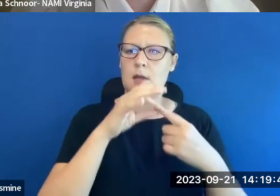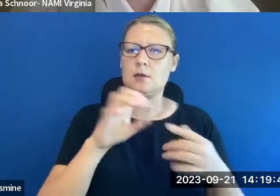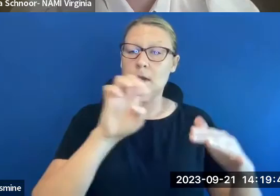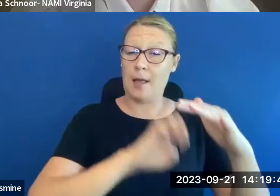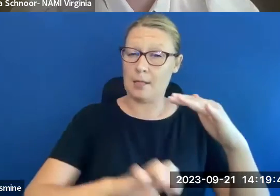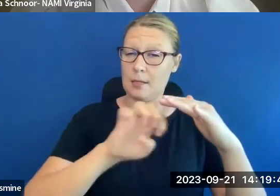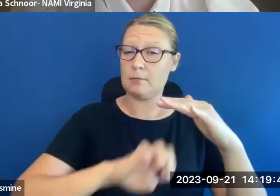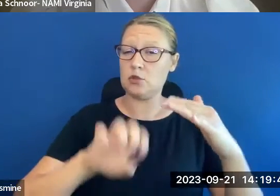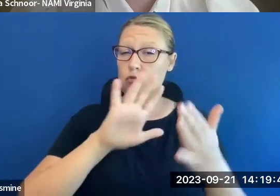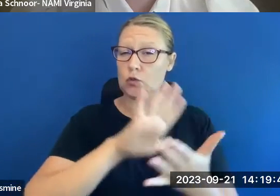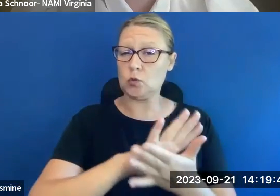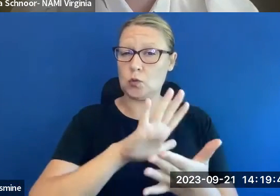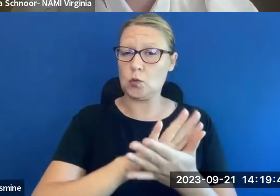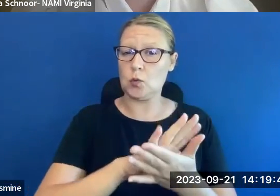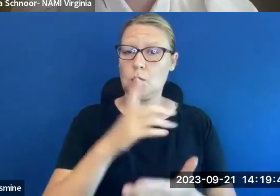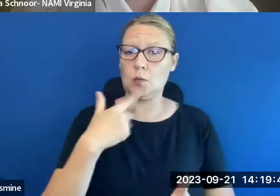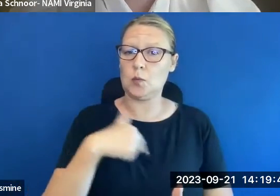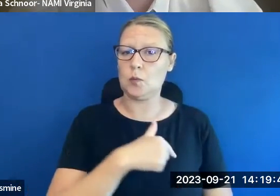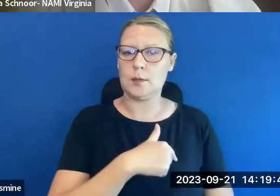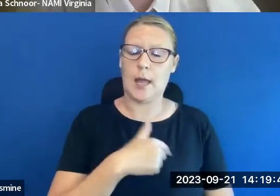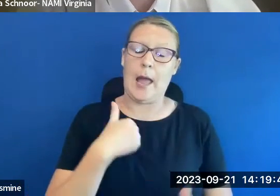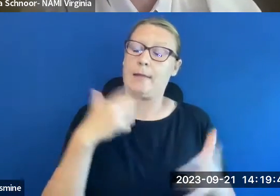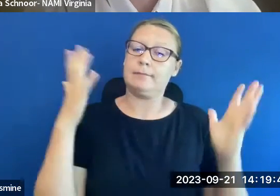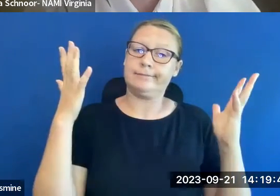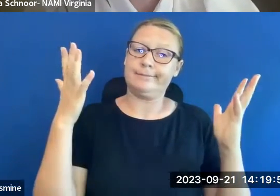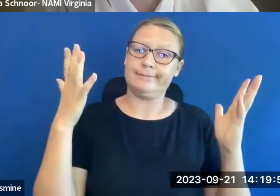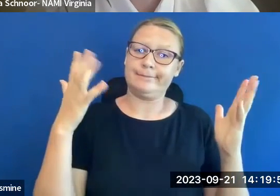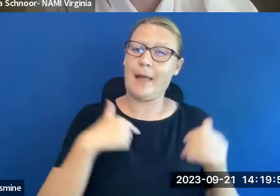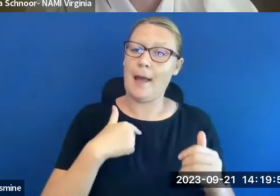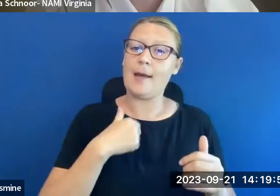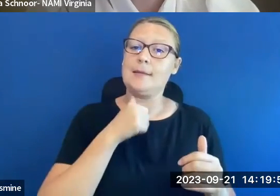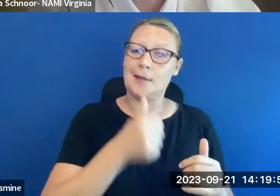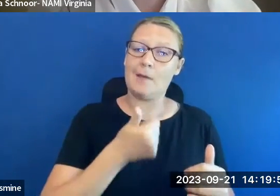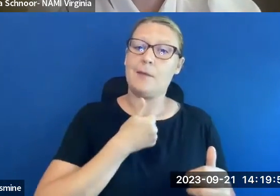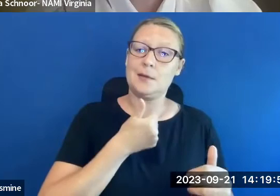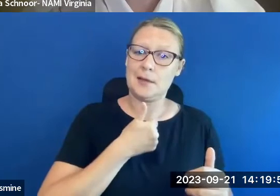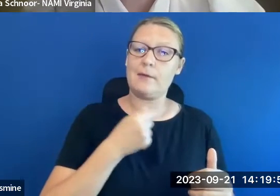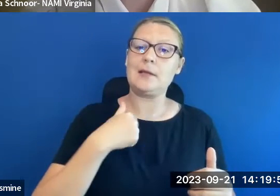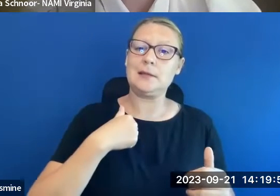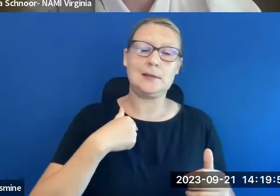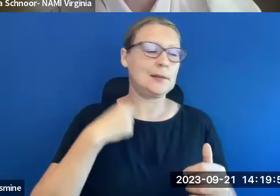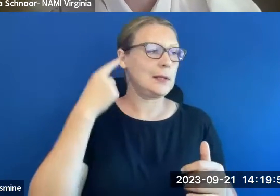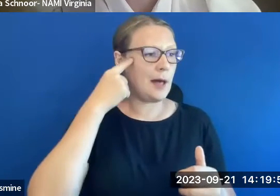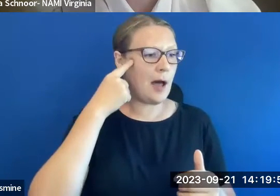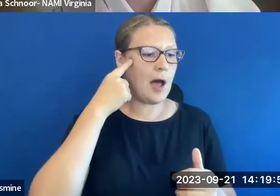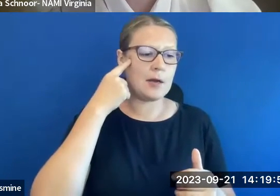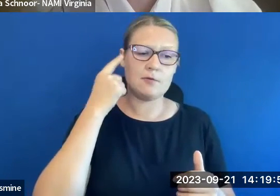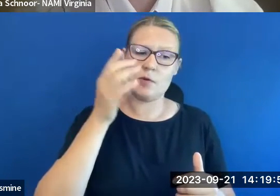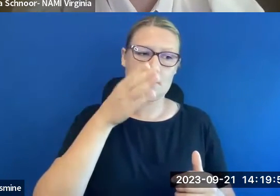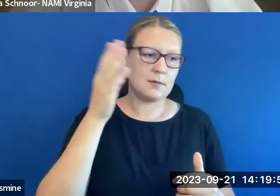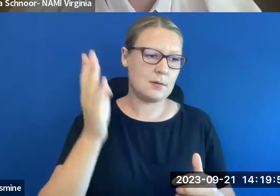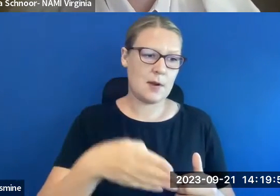we didn't really, I'm going to say I didn't, as an elementary teacher, did not think that I would have